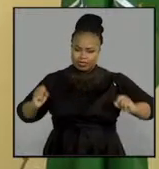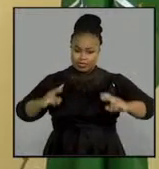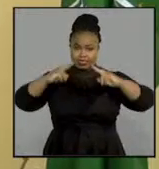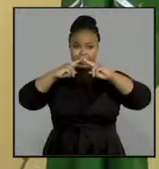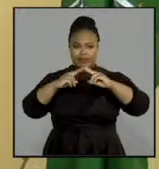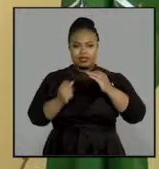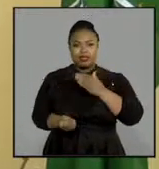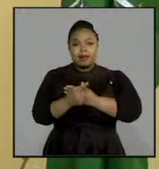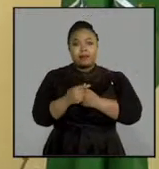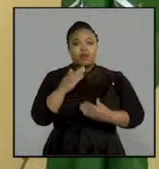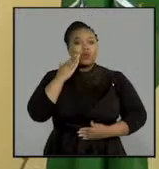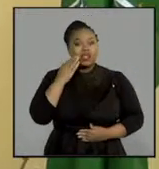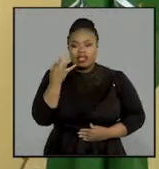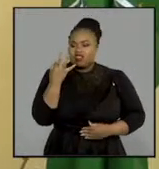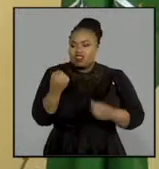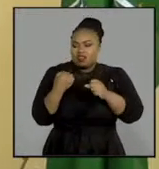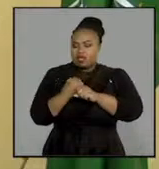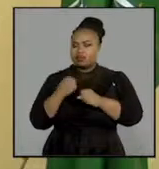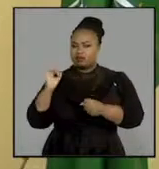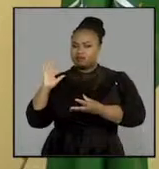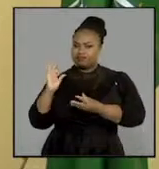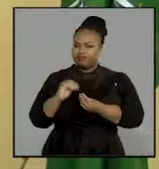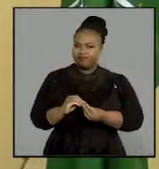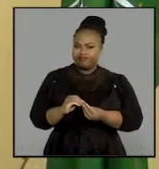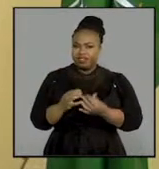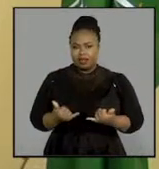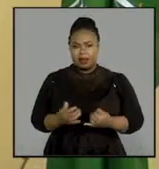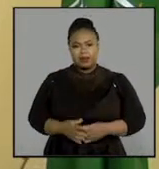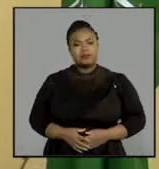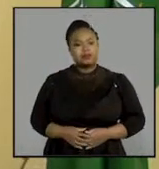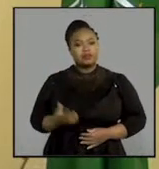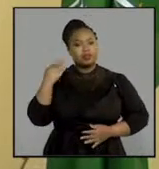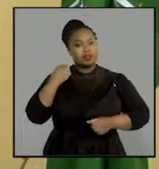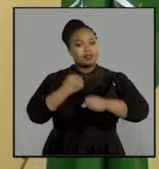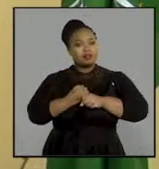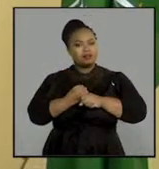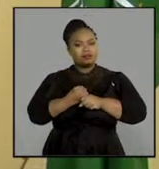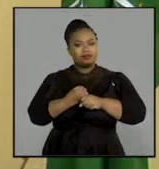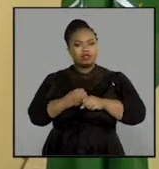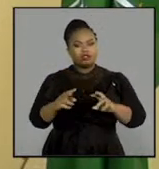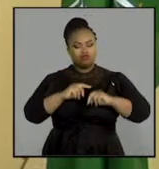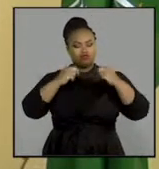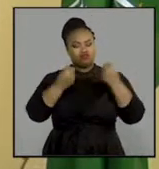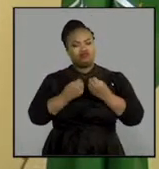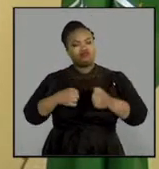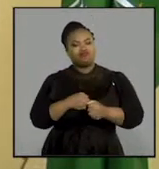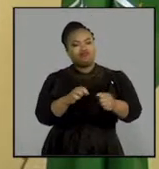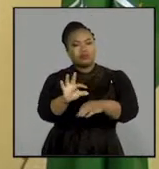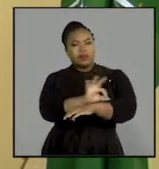Femicide to end this scourge. Last year, we launched the National